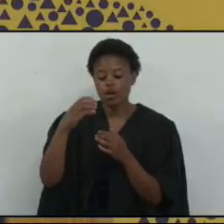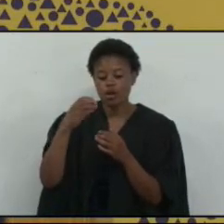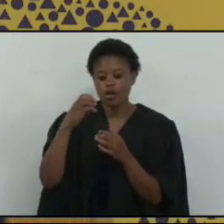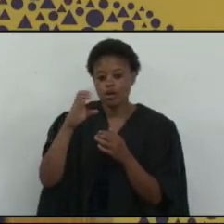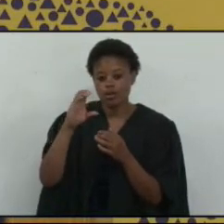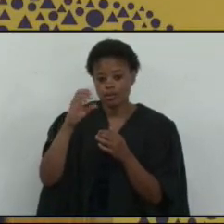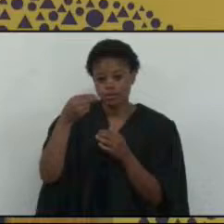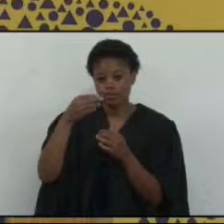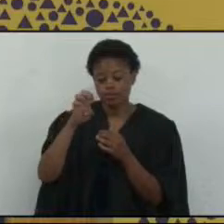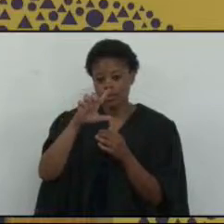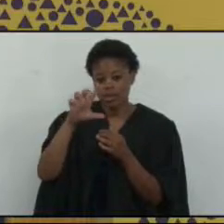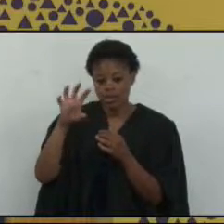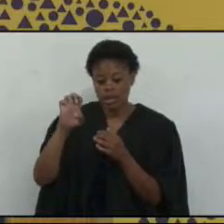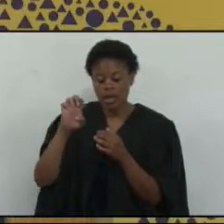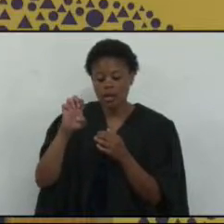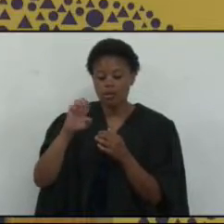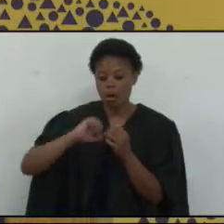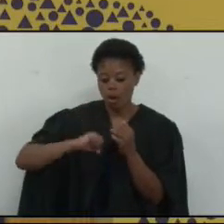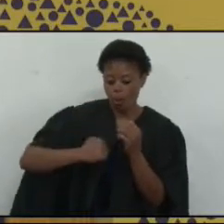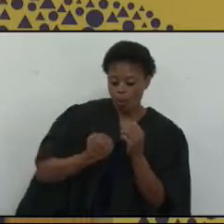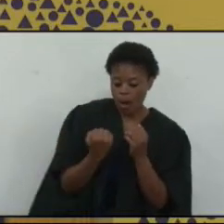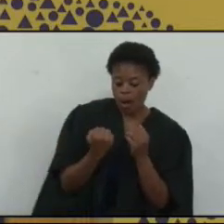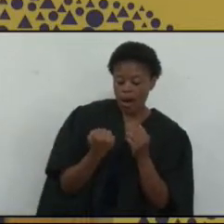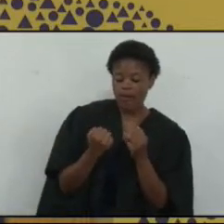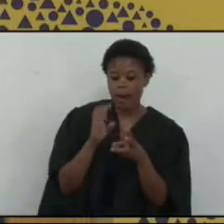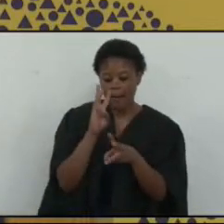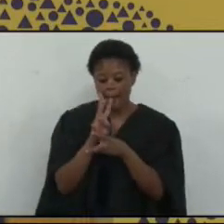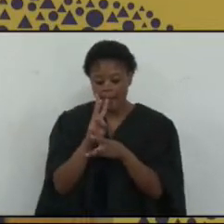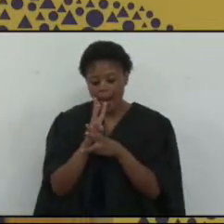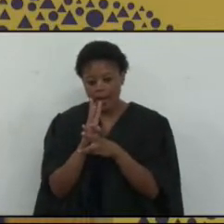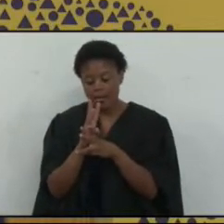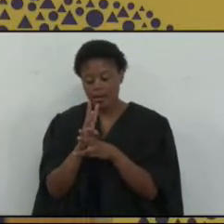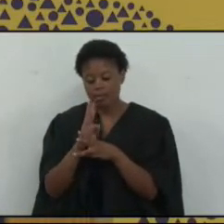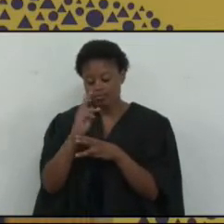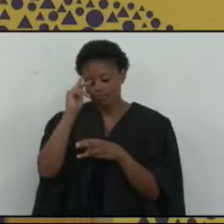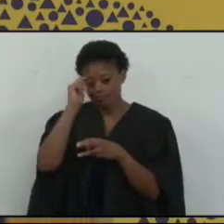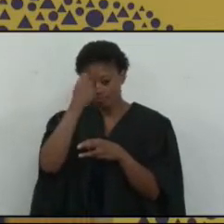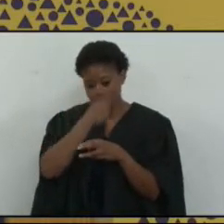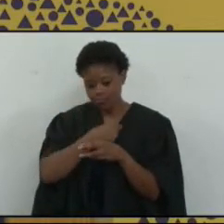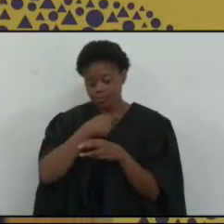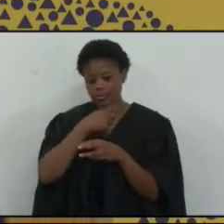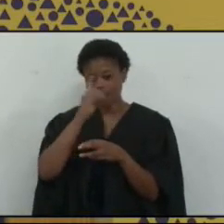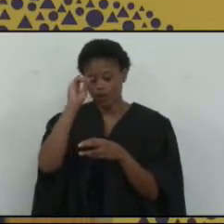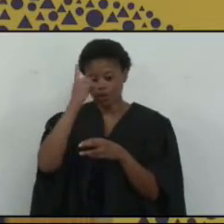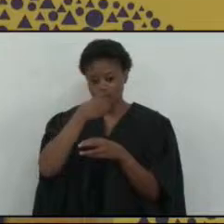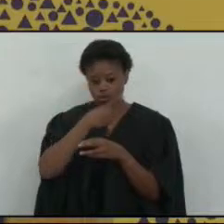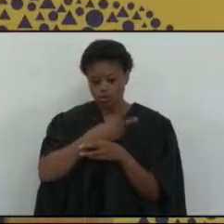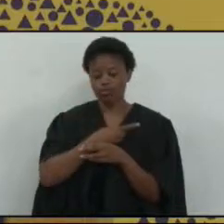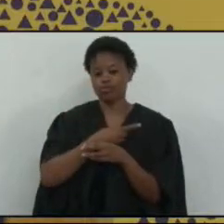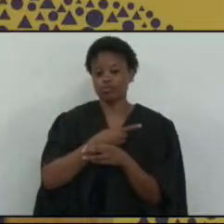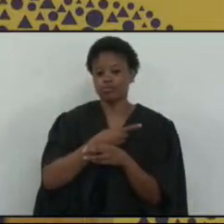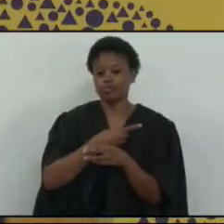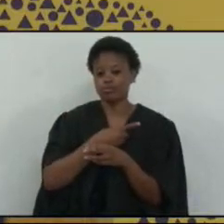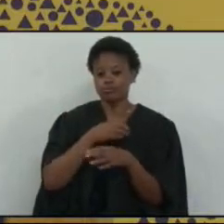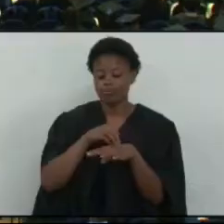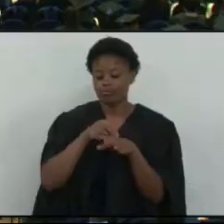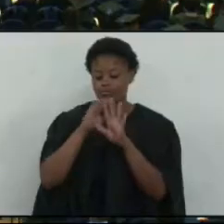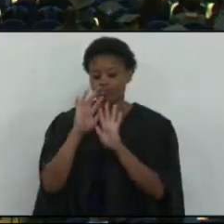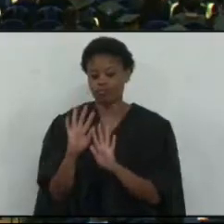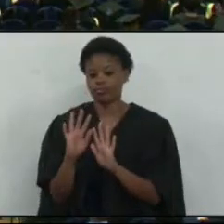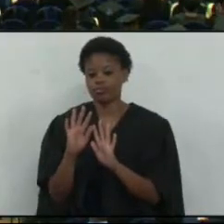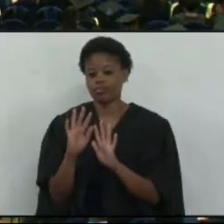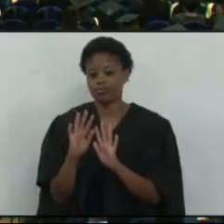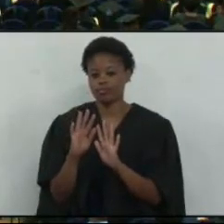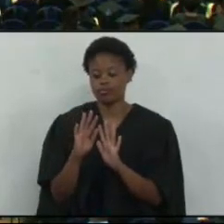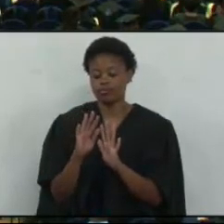mother to a son and daughter aged 10 and 15 respectively. Rochelle.